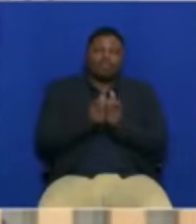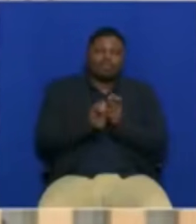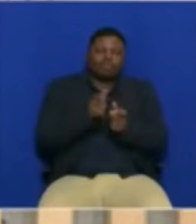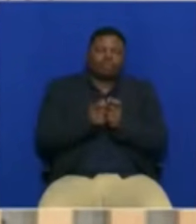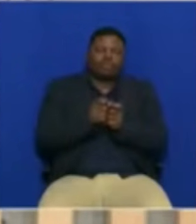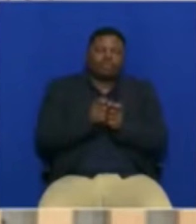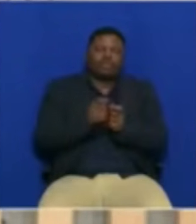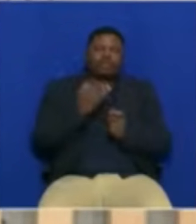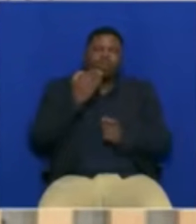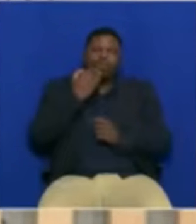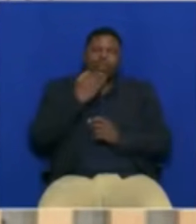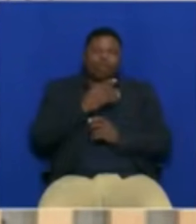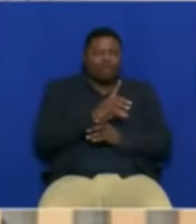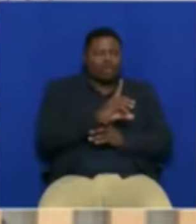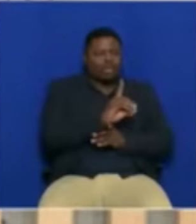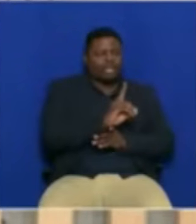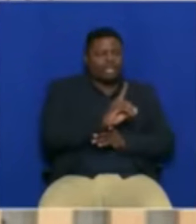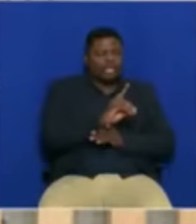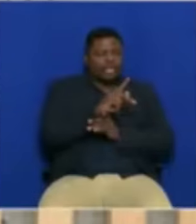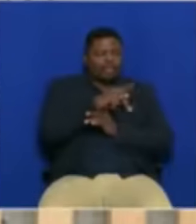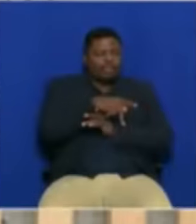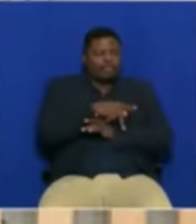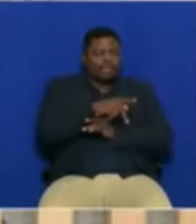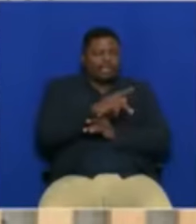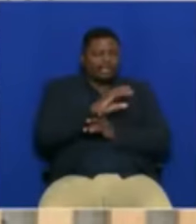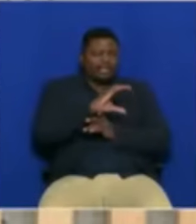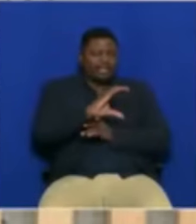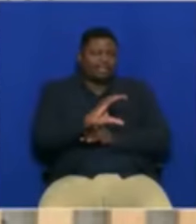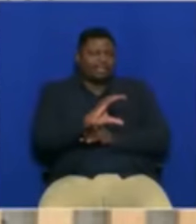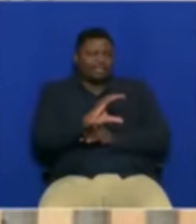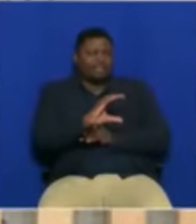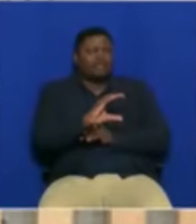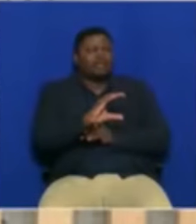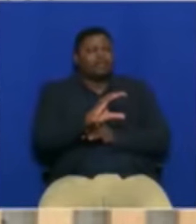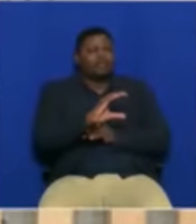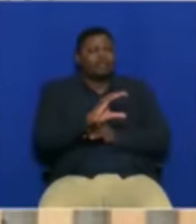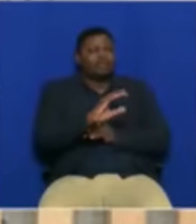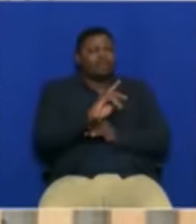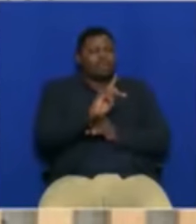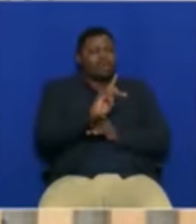DPC, I don't know, Detective Major General Kumalo, I think.